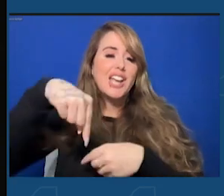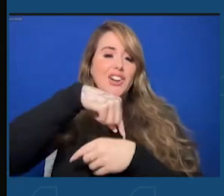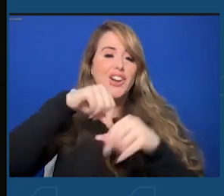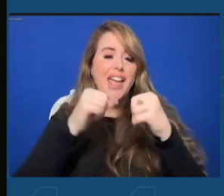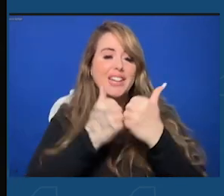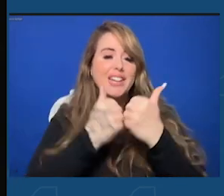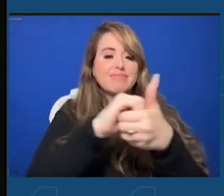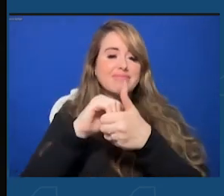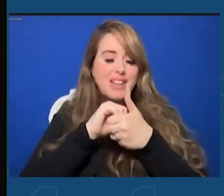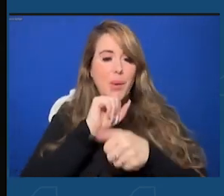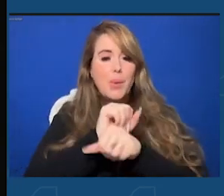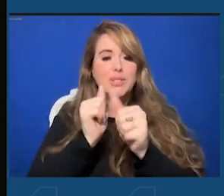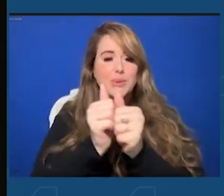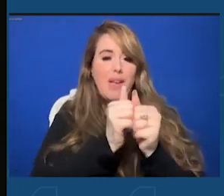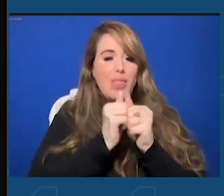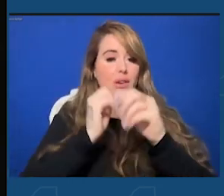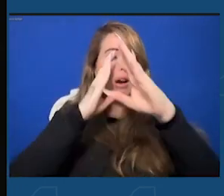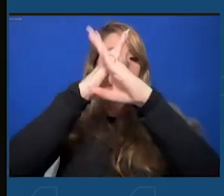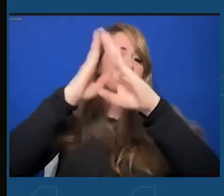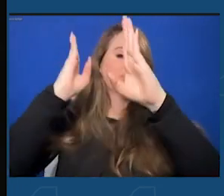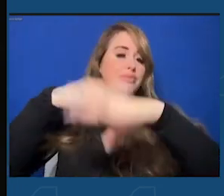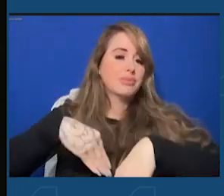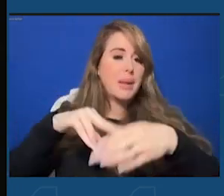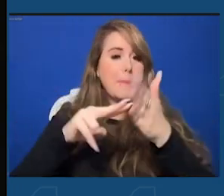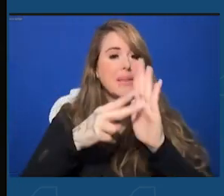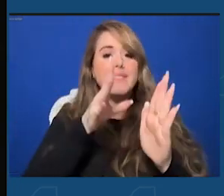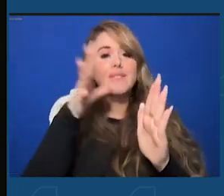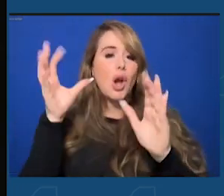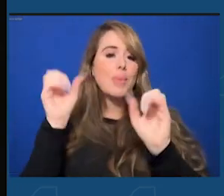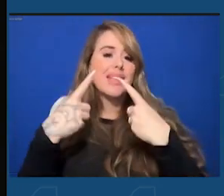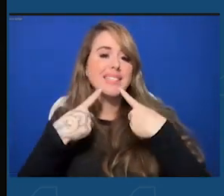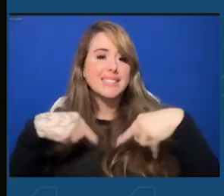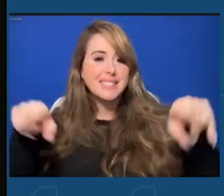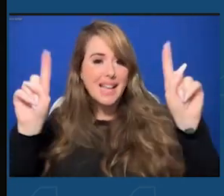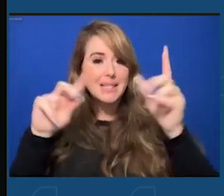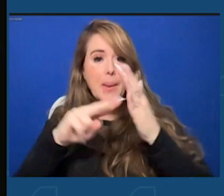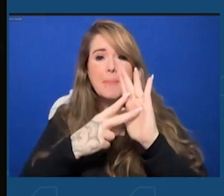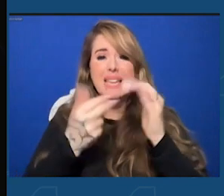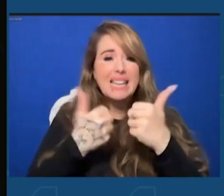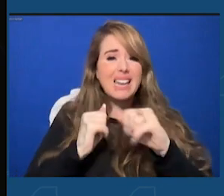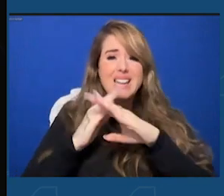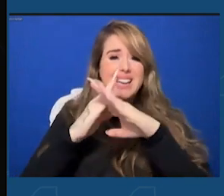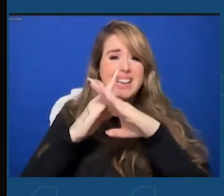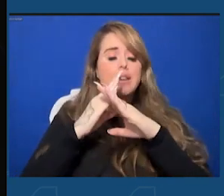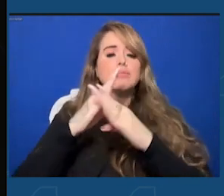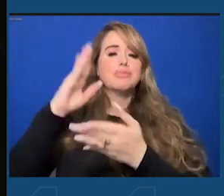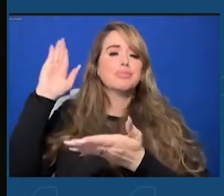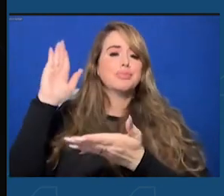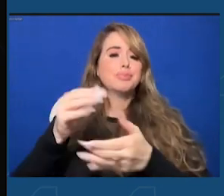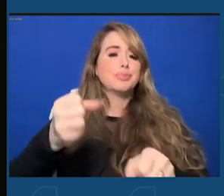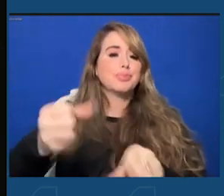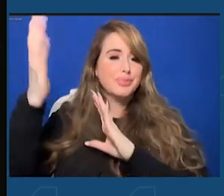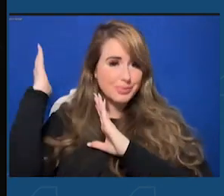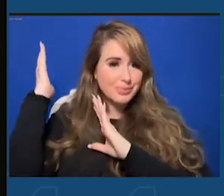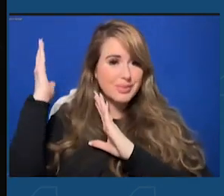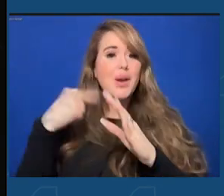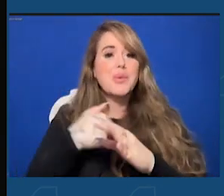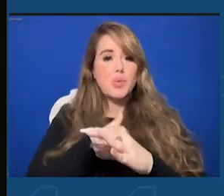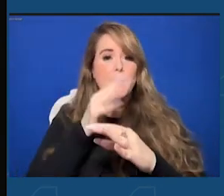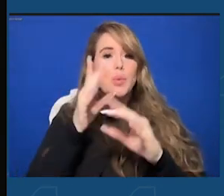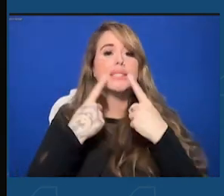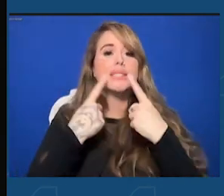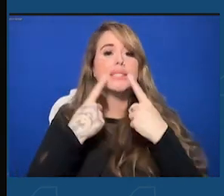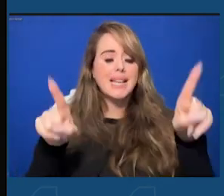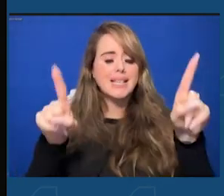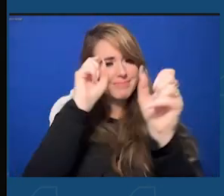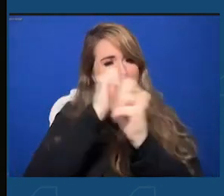lessening obstacles to your success, which means lessening obstacles to our success. So think about SILO. Commissioner Ball is going